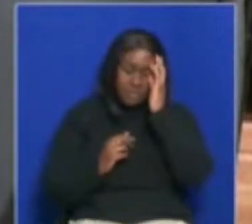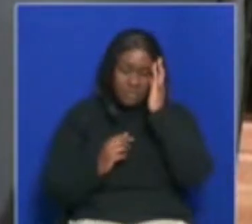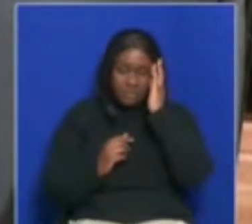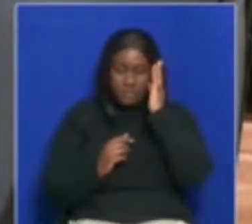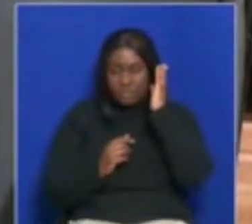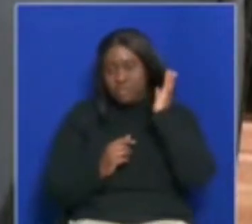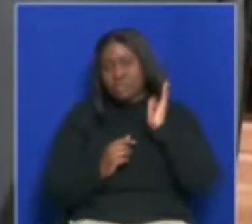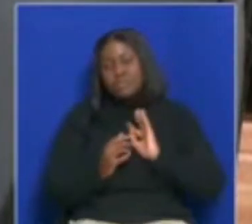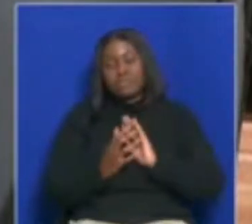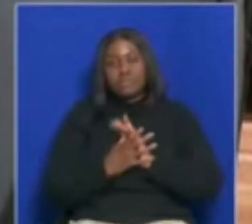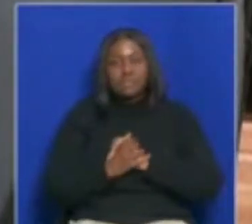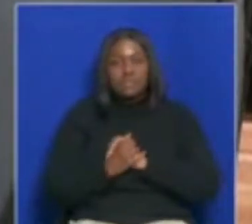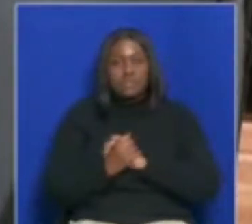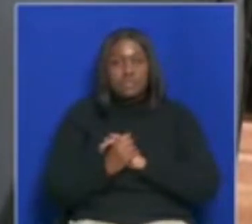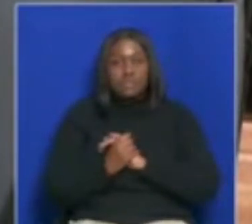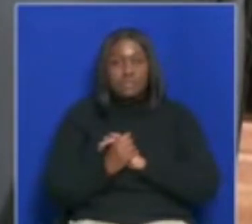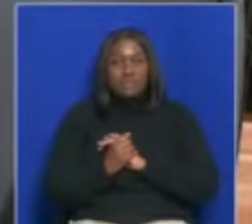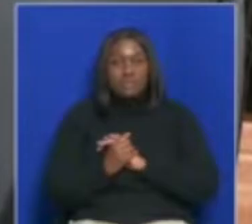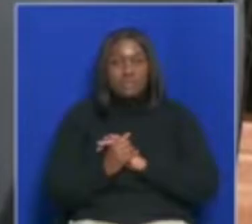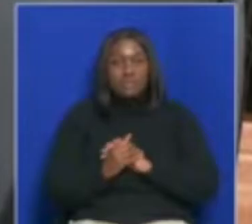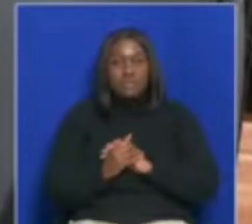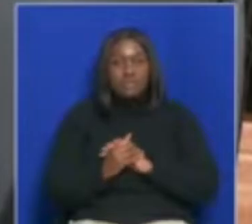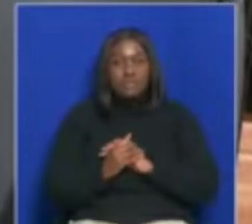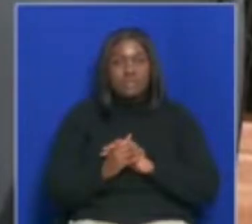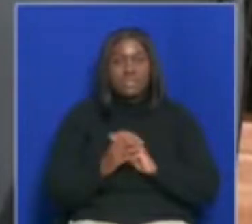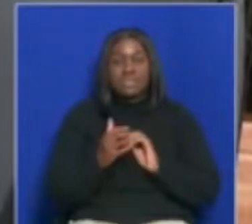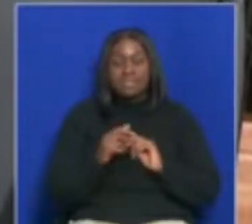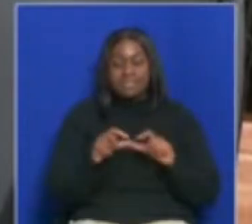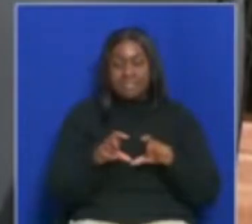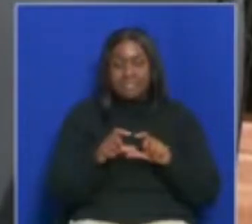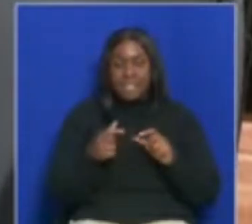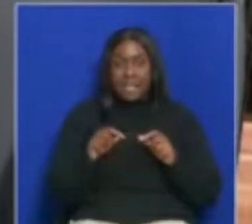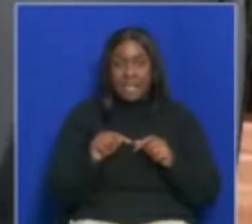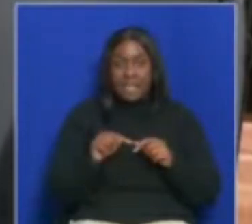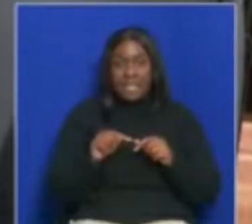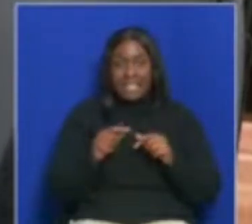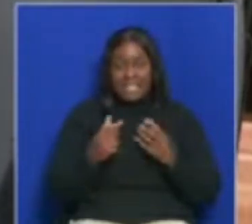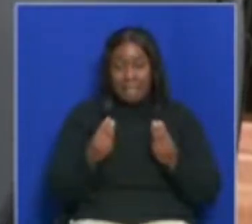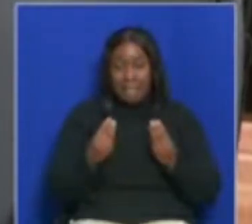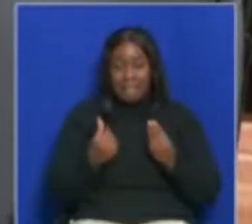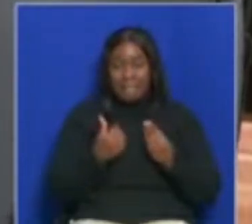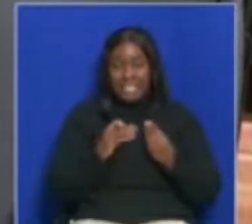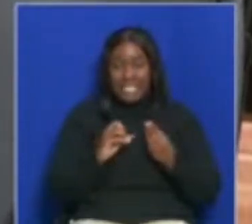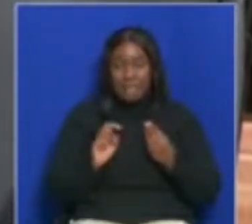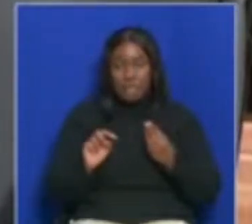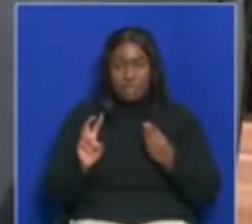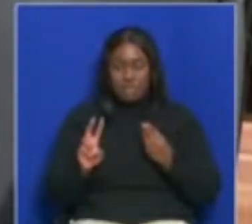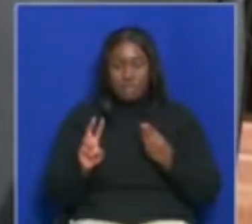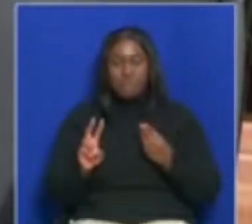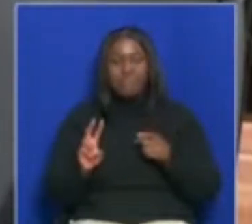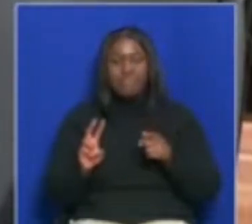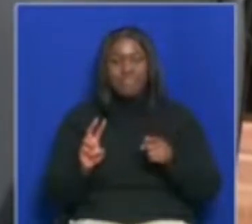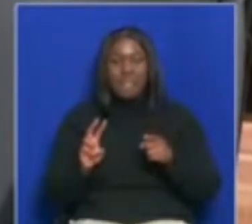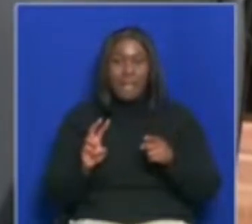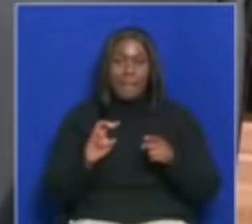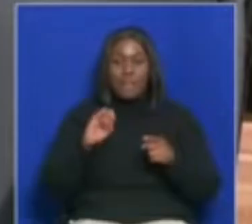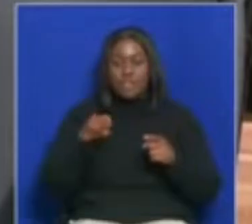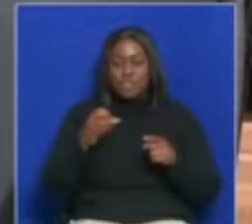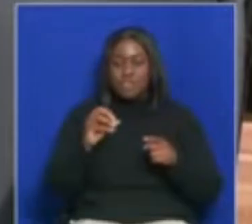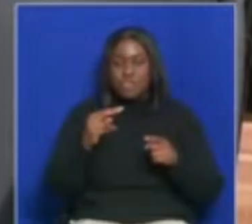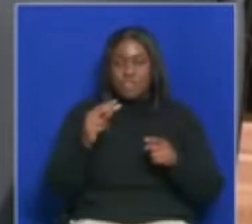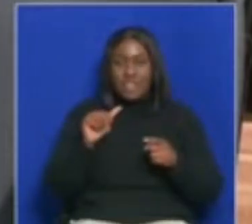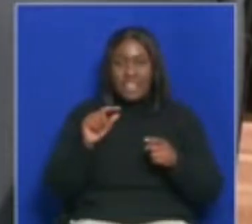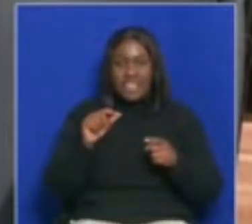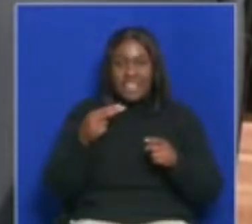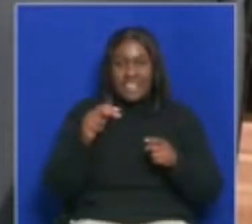the case you describe in 60.2 in relation to Jonathan David Thomas, Bele case